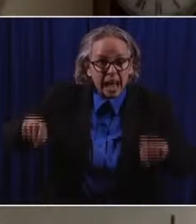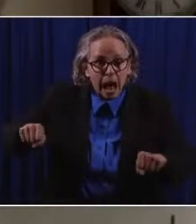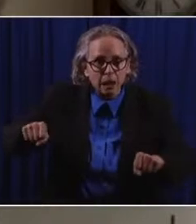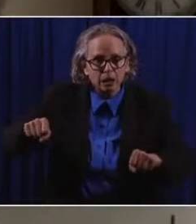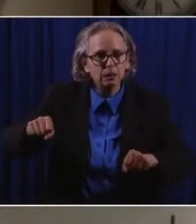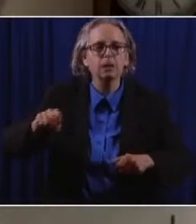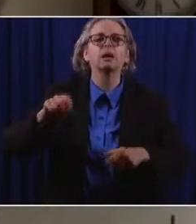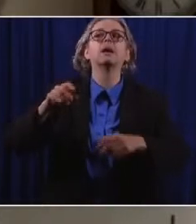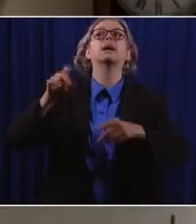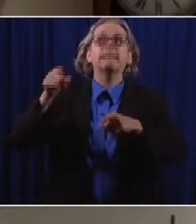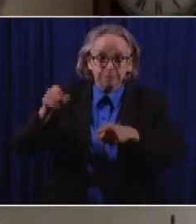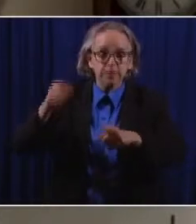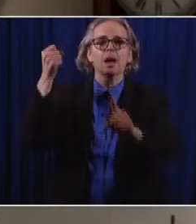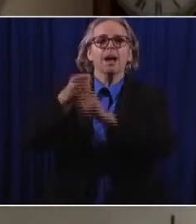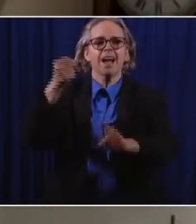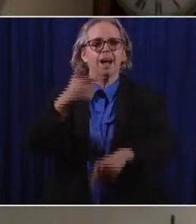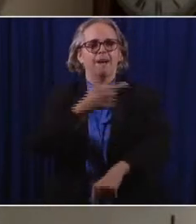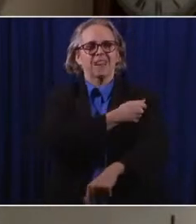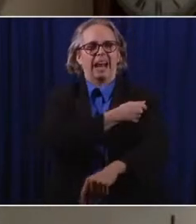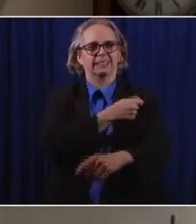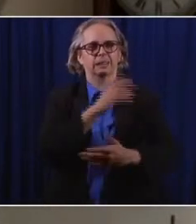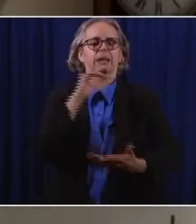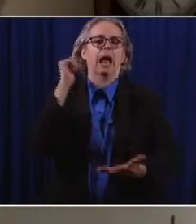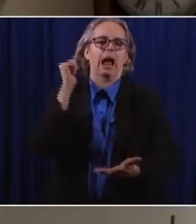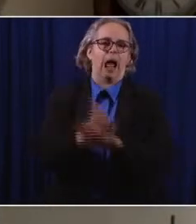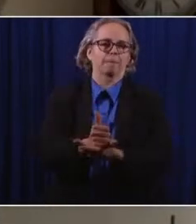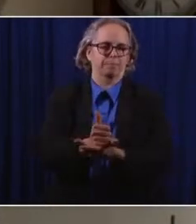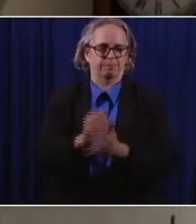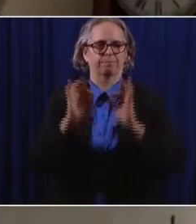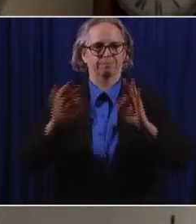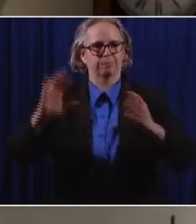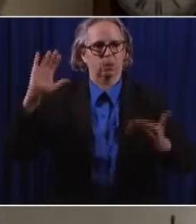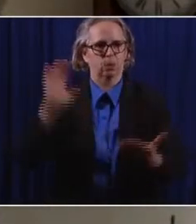low. We got to keep our foot on its neck,